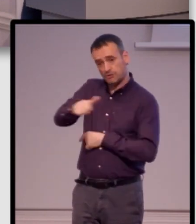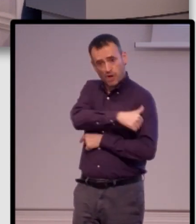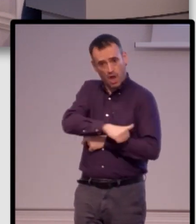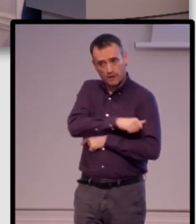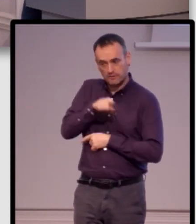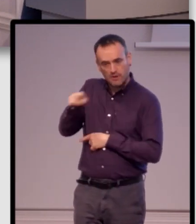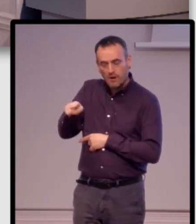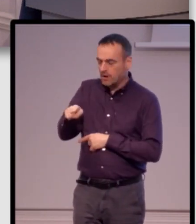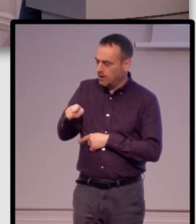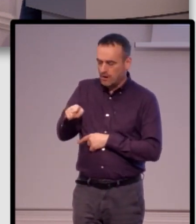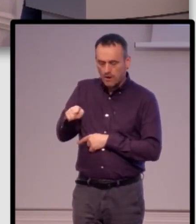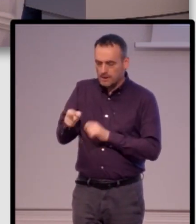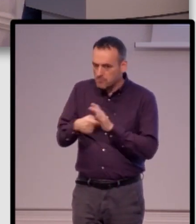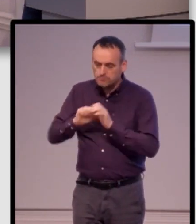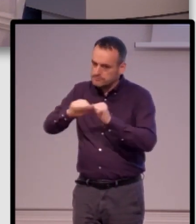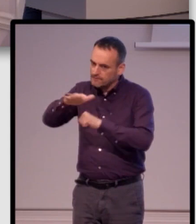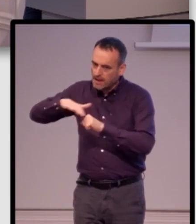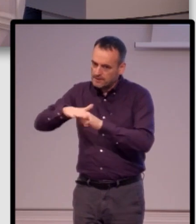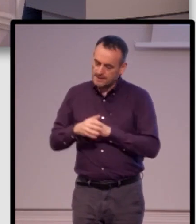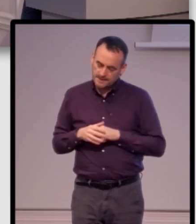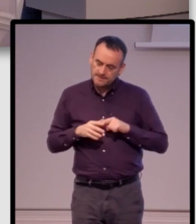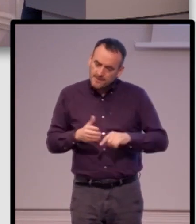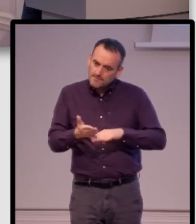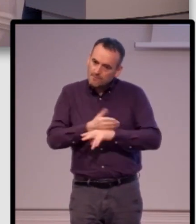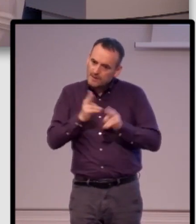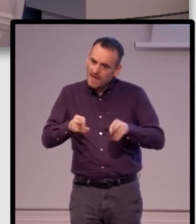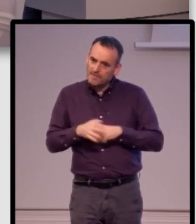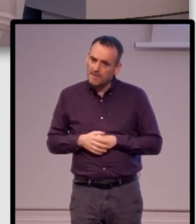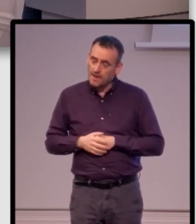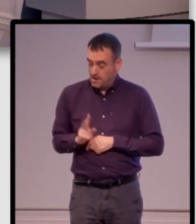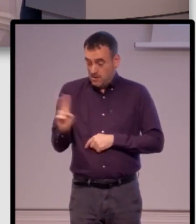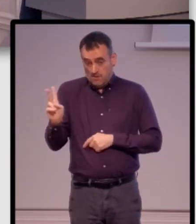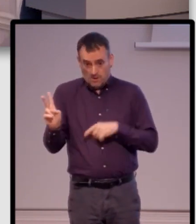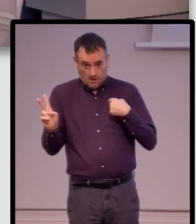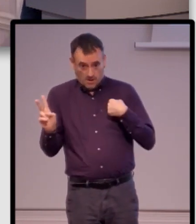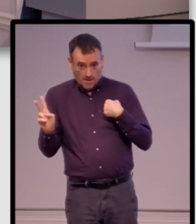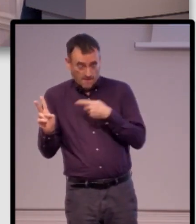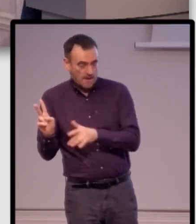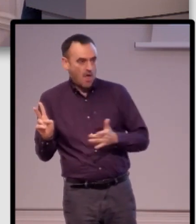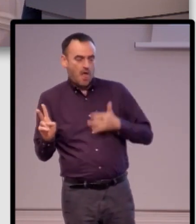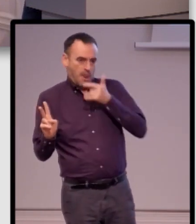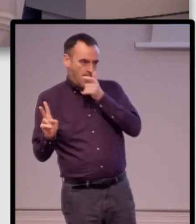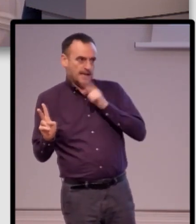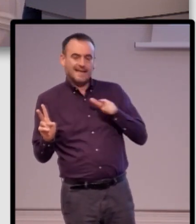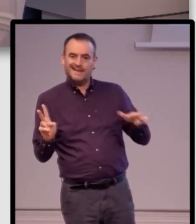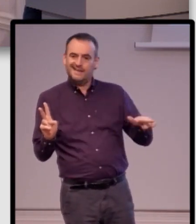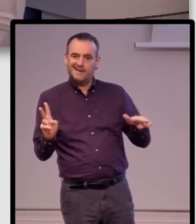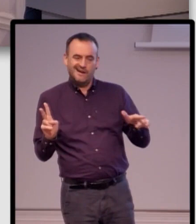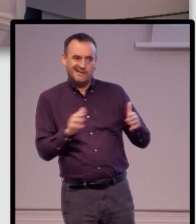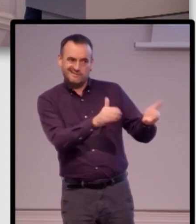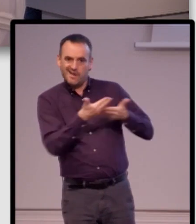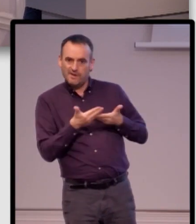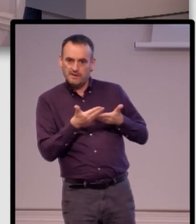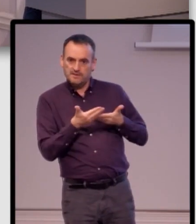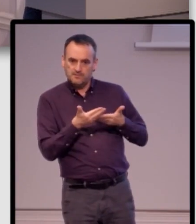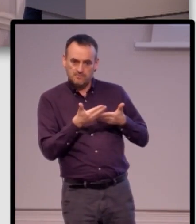important to them and Joe in the weeks before his death, but they did acknowledge that they felt lucky that service was available to them because it